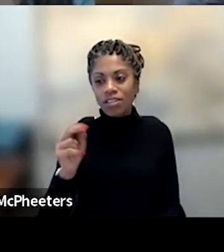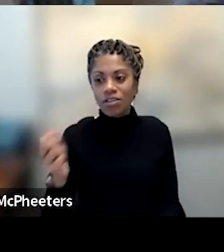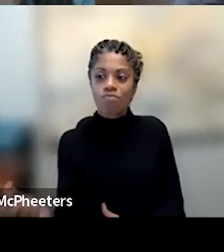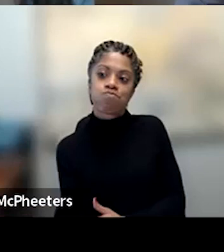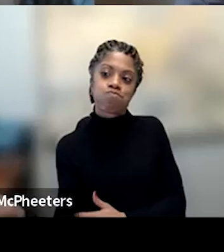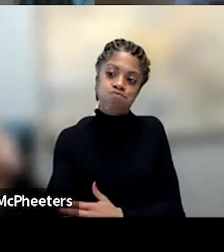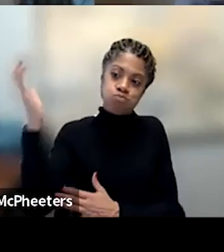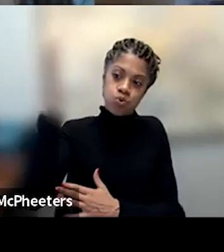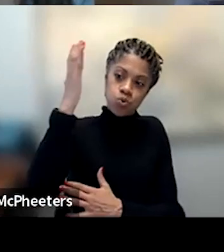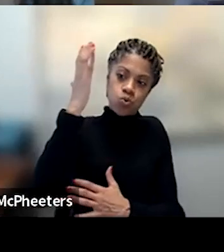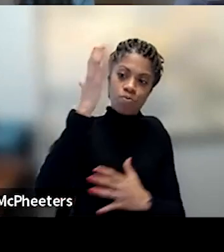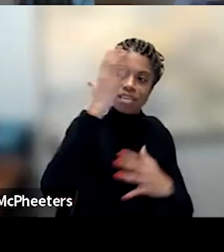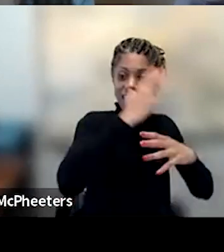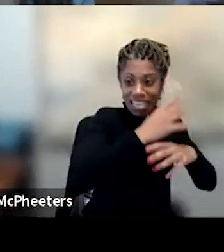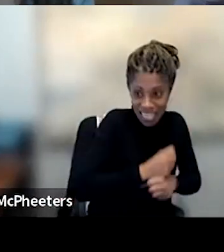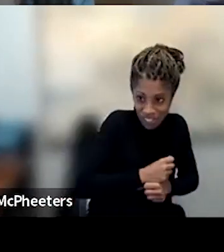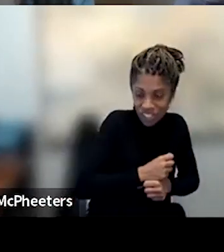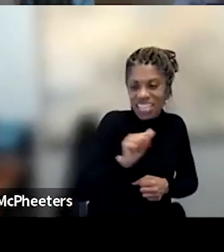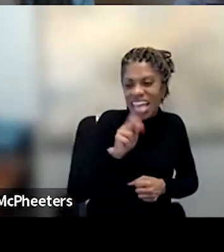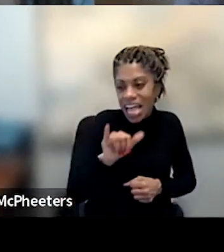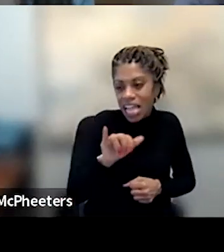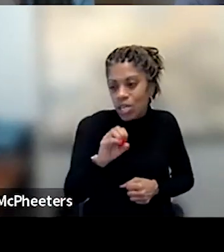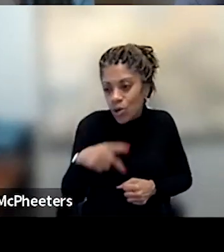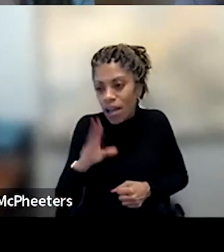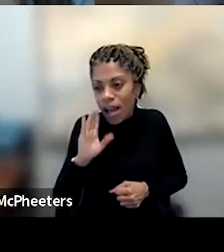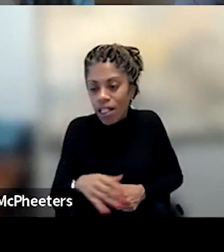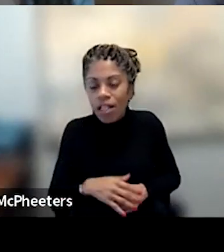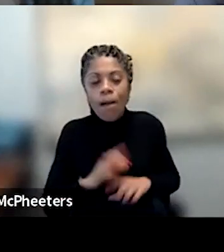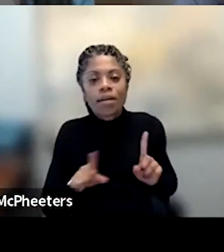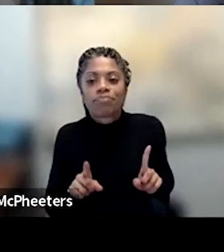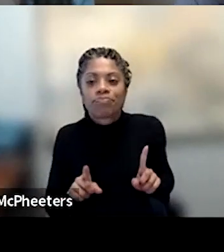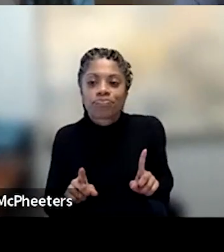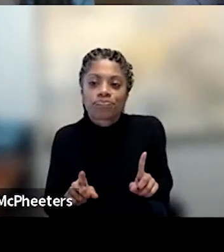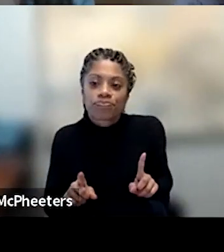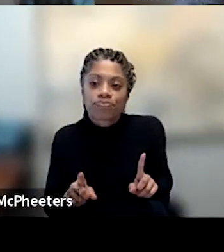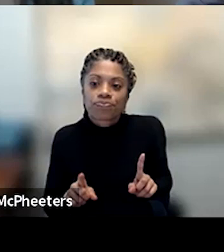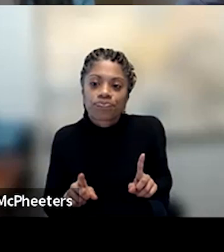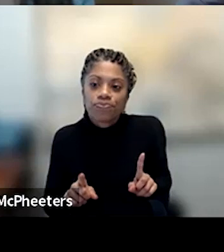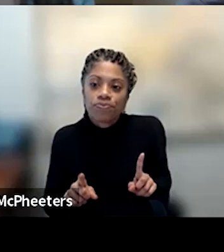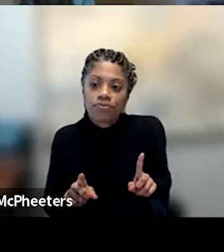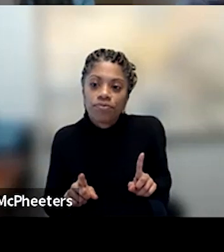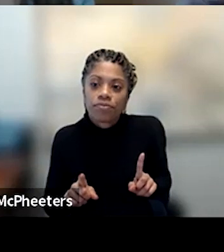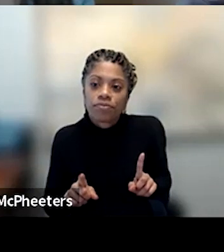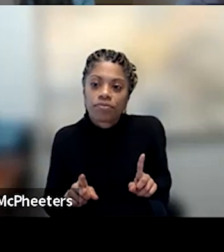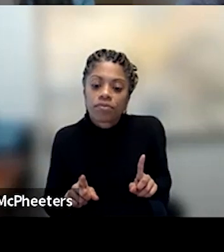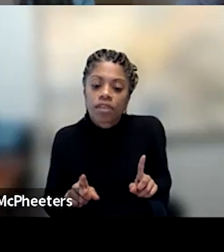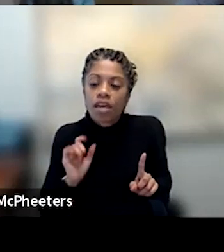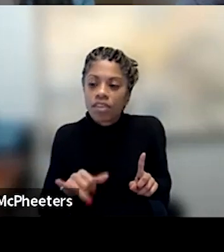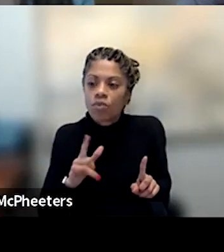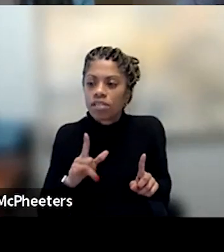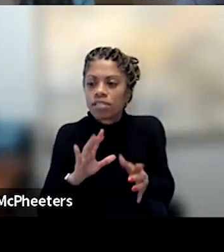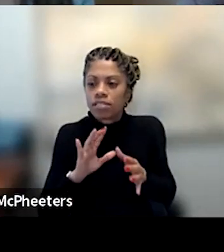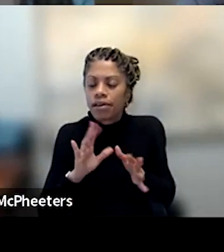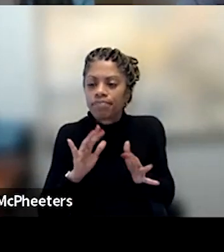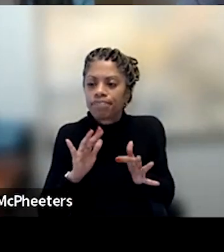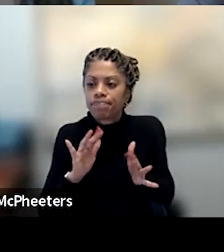because my next question is, there's the report that Edelman and Independent Sector put out called Trust in Civil Society.